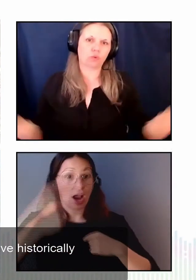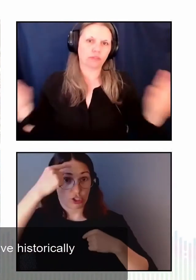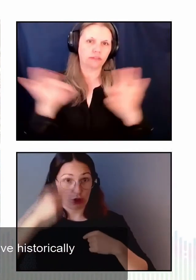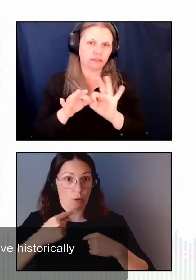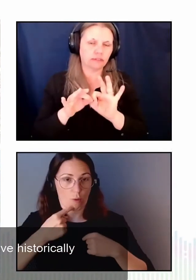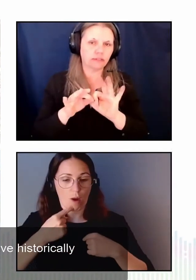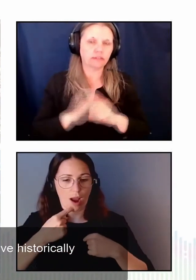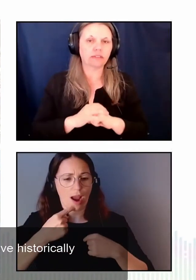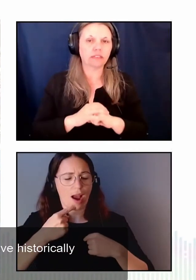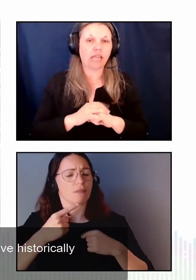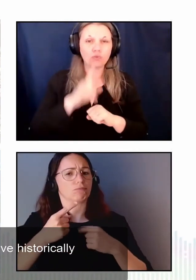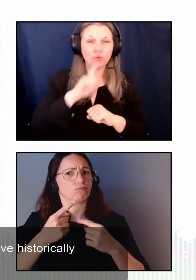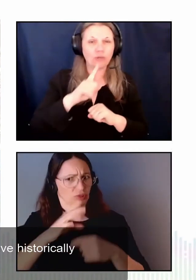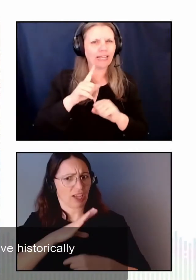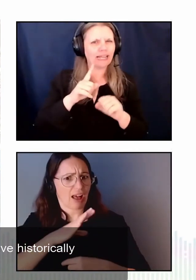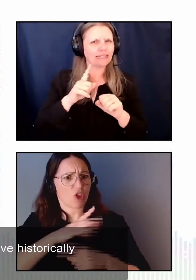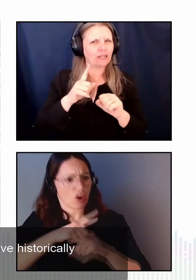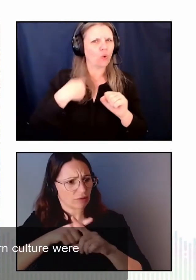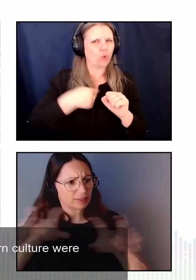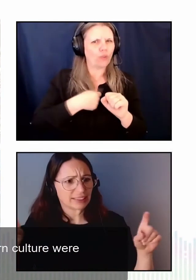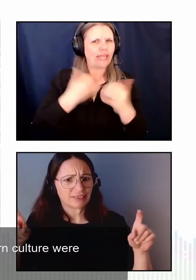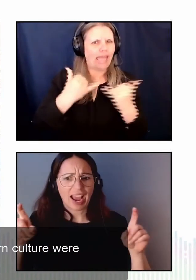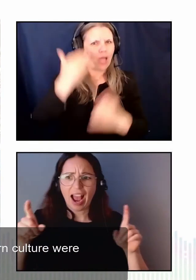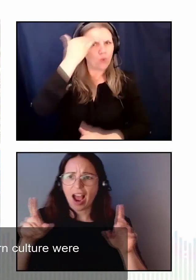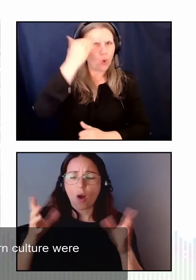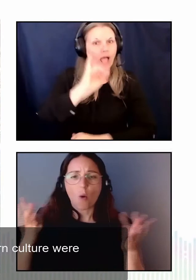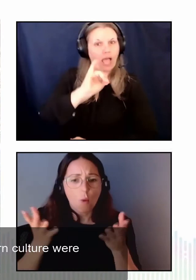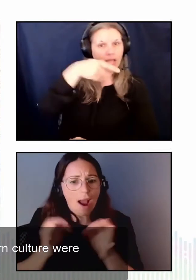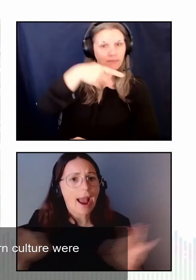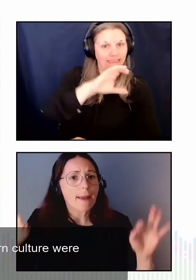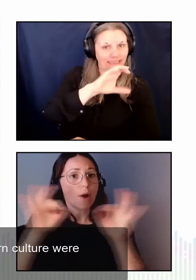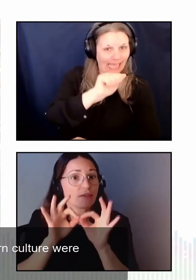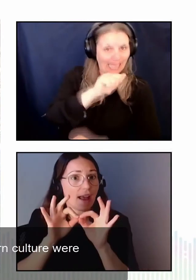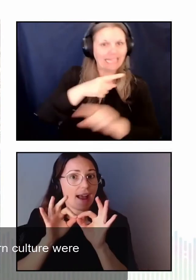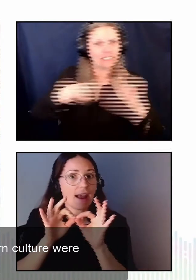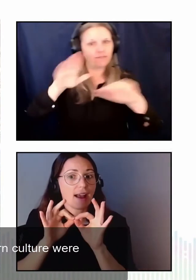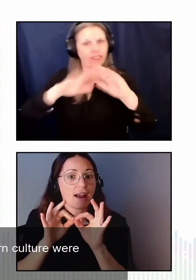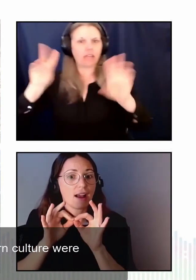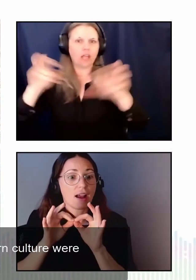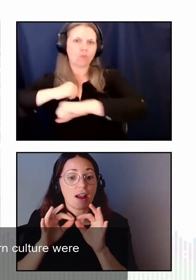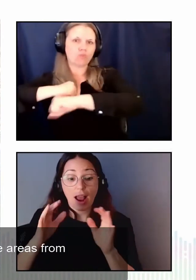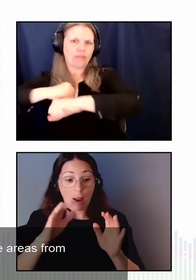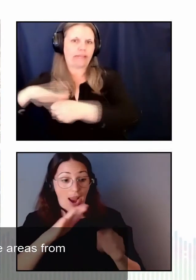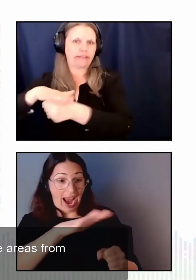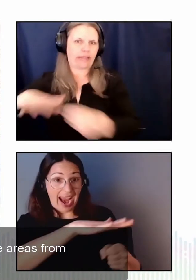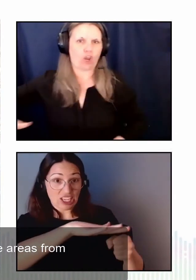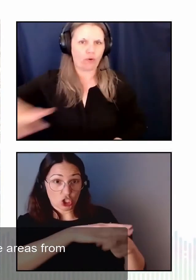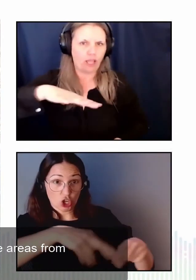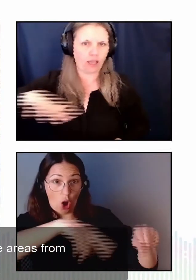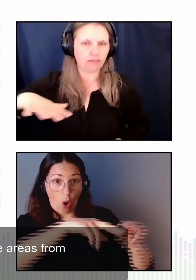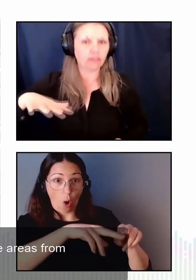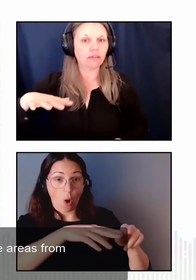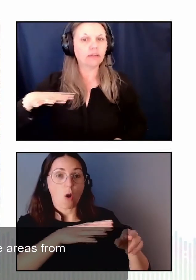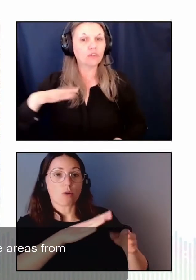between IPCAs and what we've historically known as protected areas. And protected areas in sort of Western culture were areas that were put